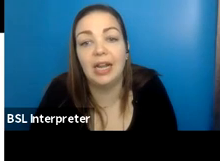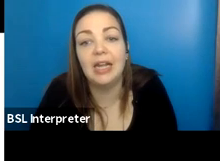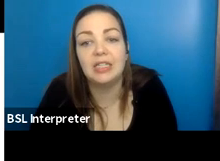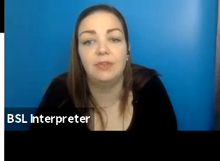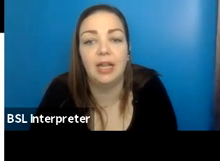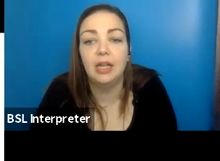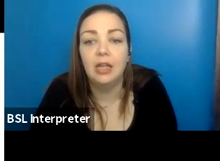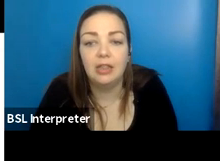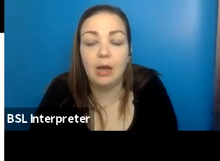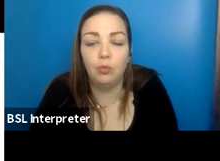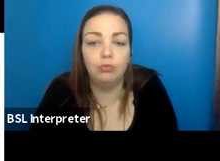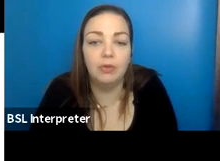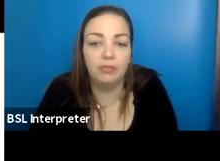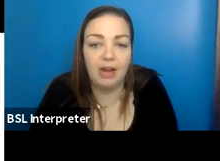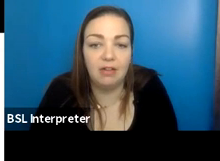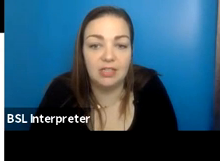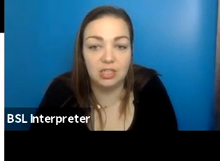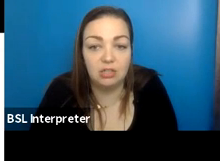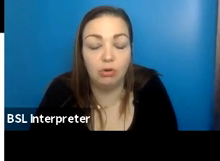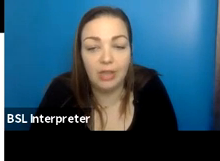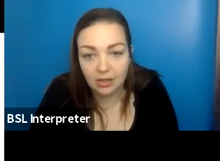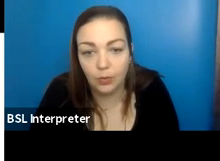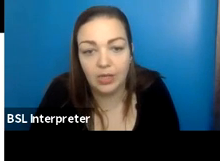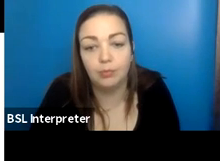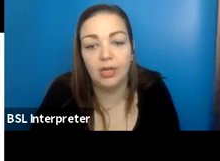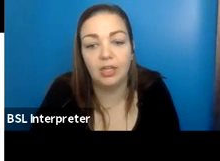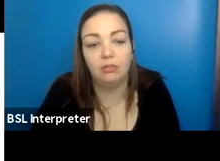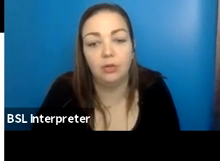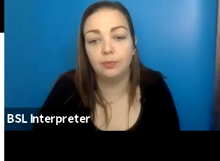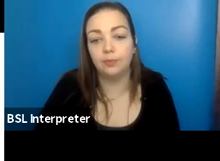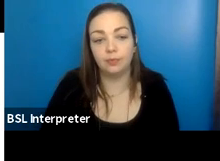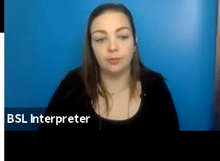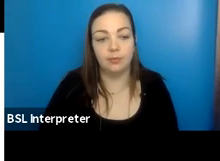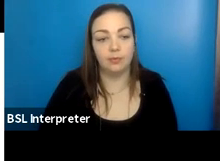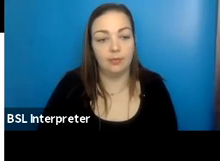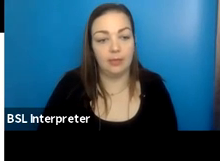openly and collectively. That will remove the barriers. It's through that we can break through.